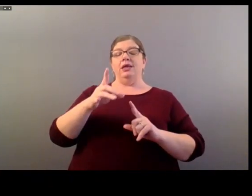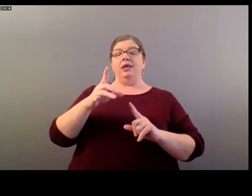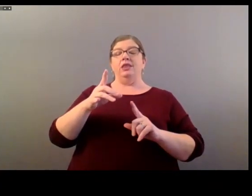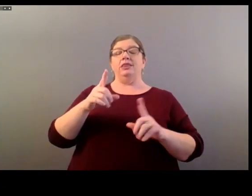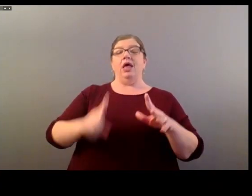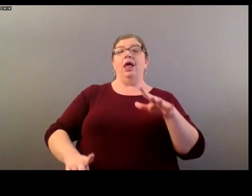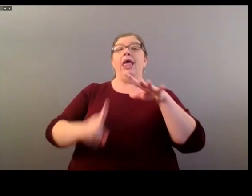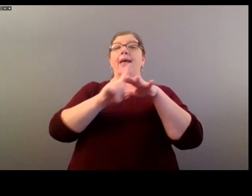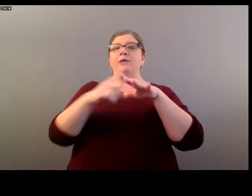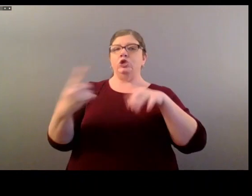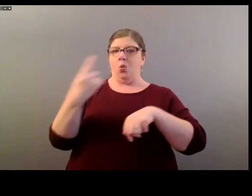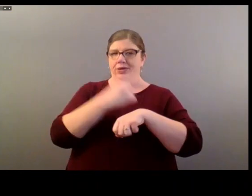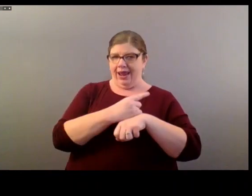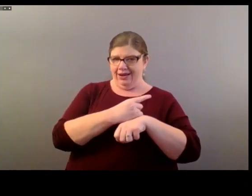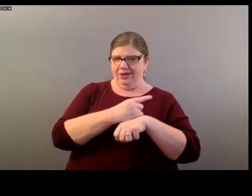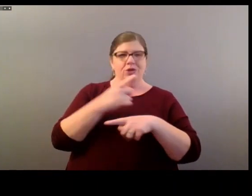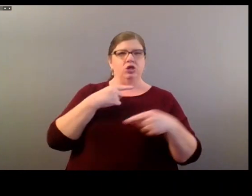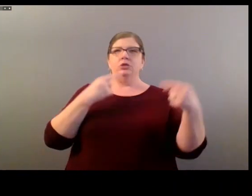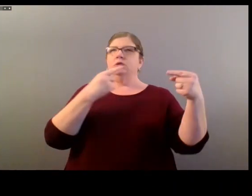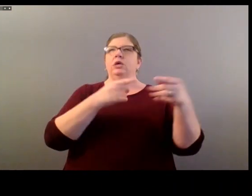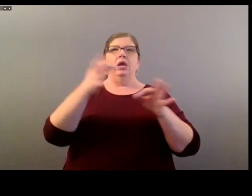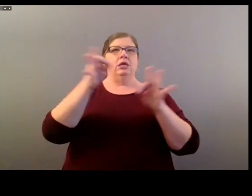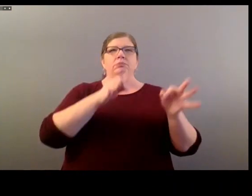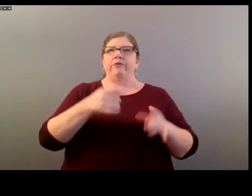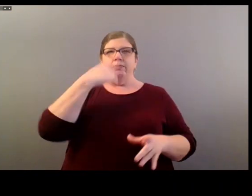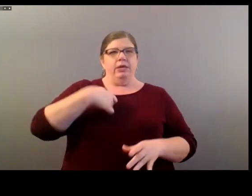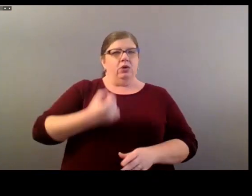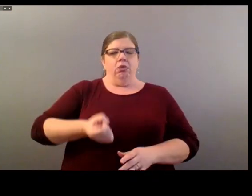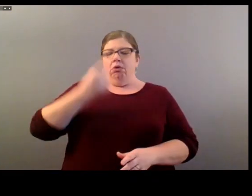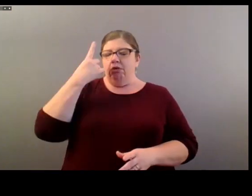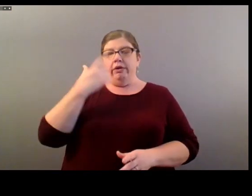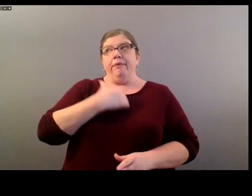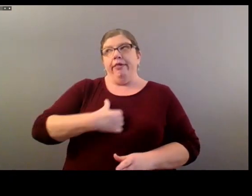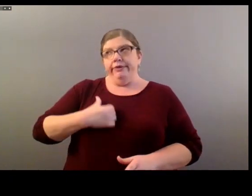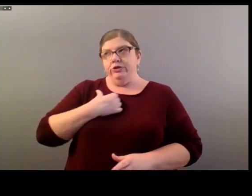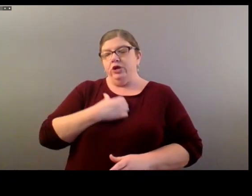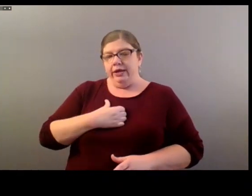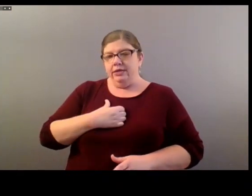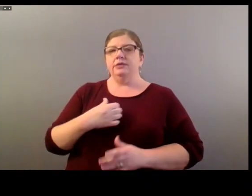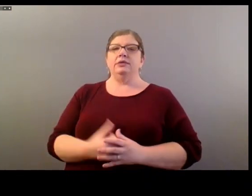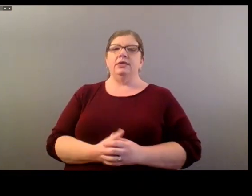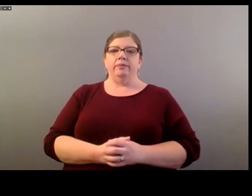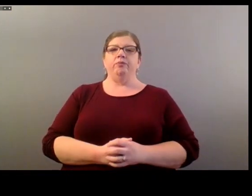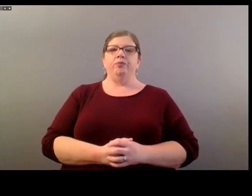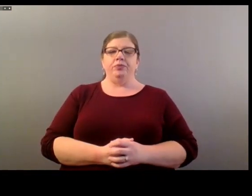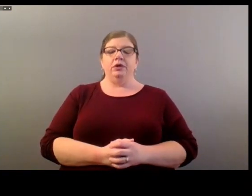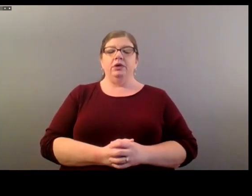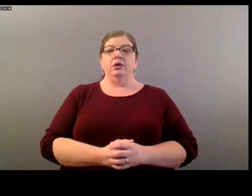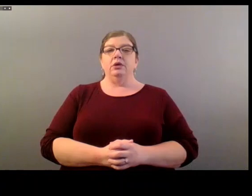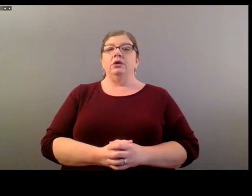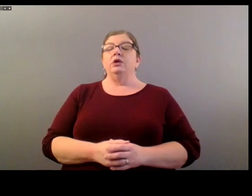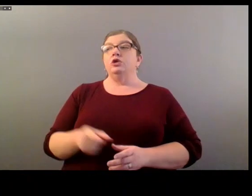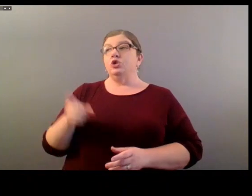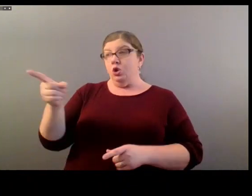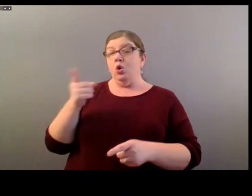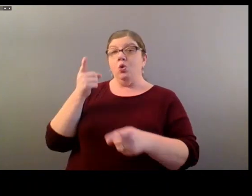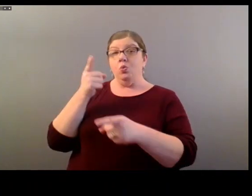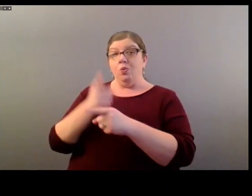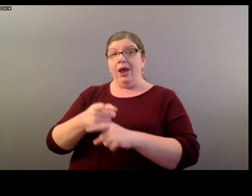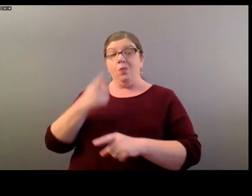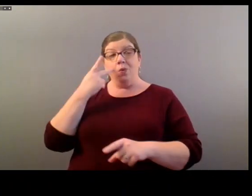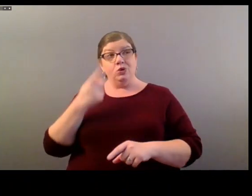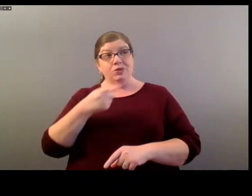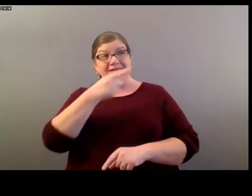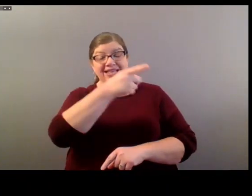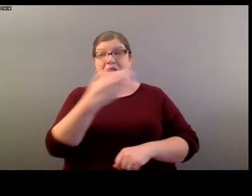difficult to explain for me. I apologize. So you're absolutely right. What you see is always a